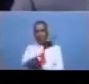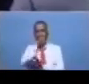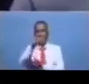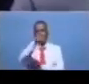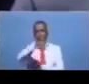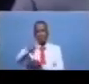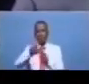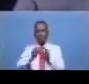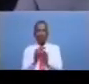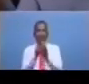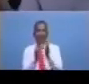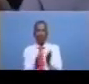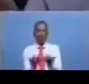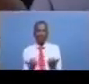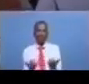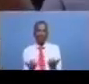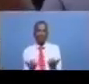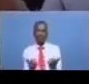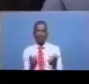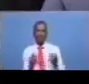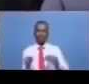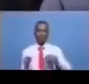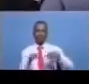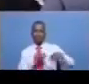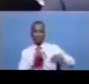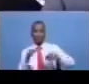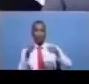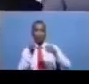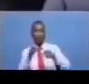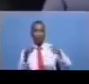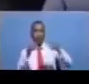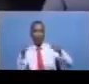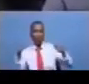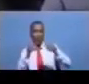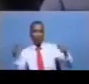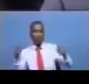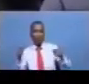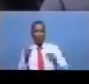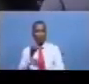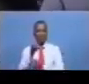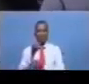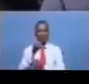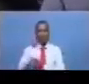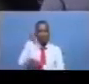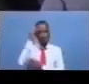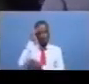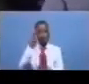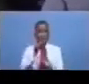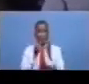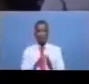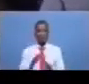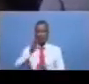respondent. In arguing or in opposing counsel for the petitioner's objection, they never